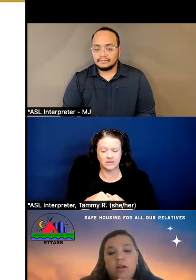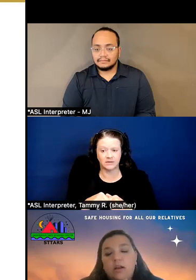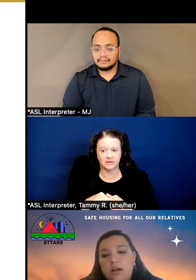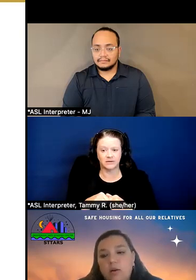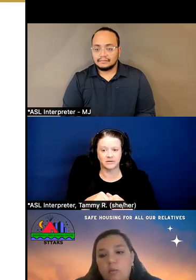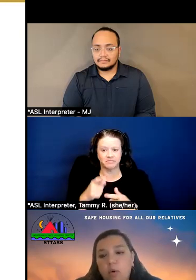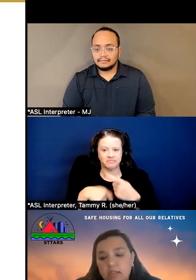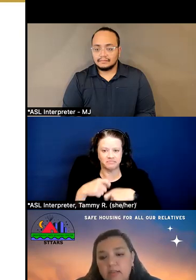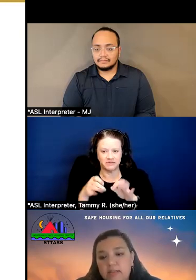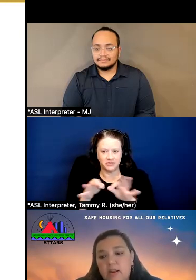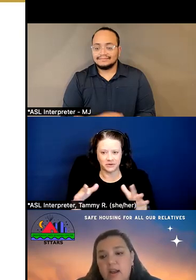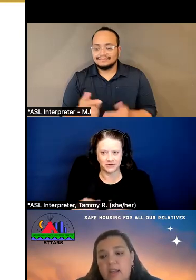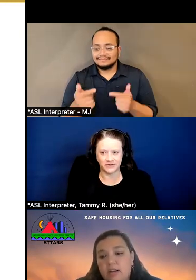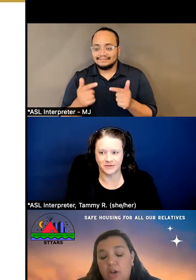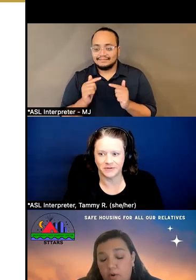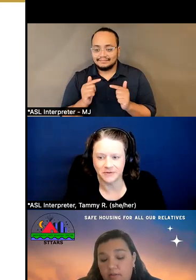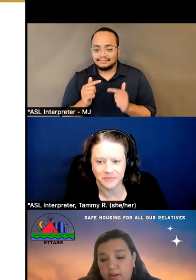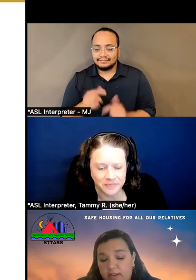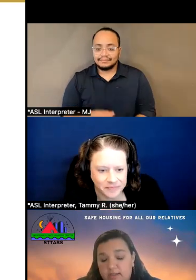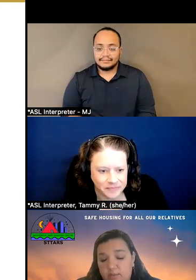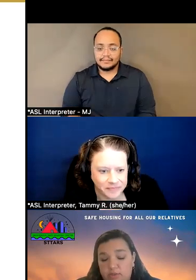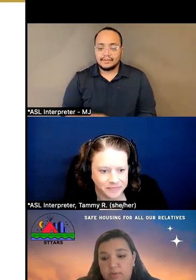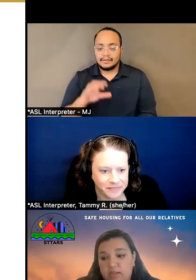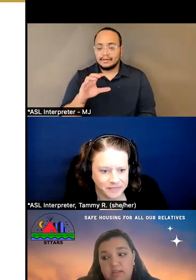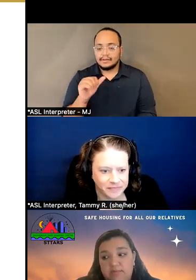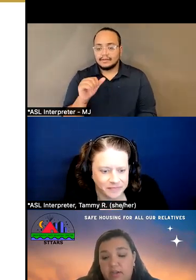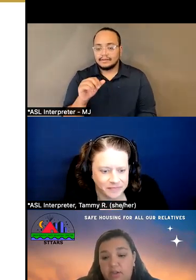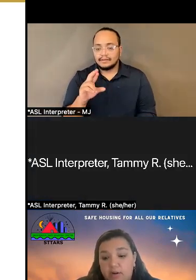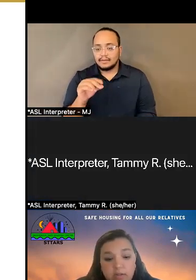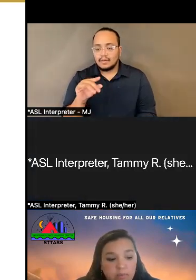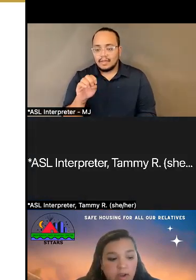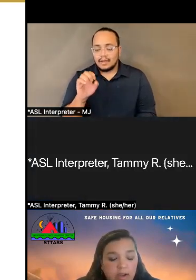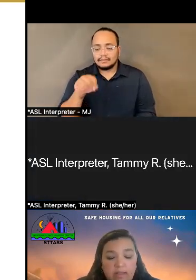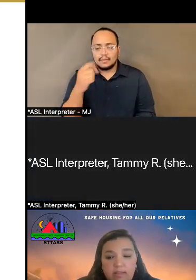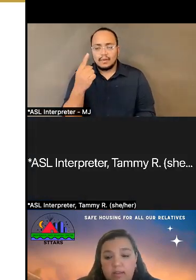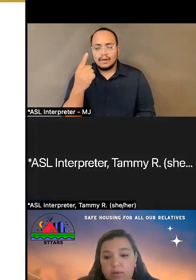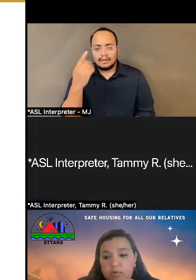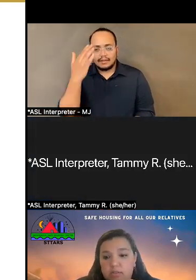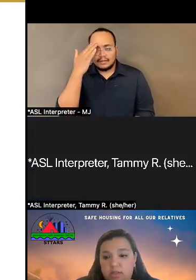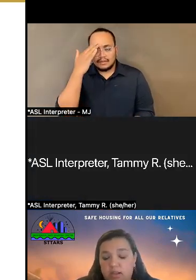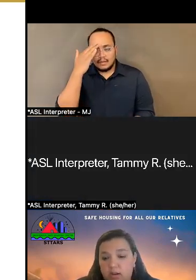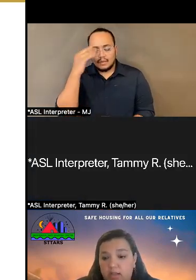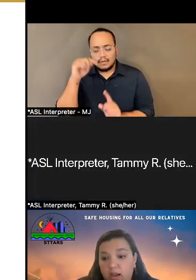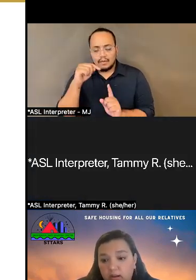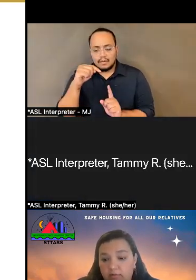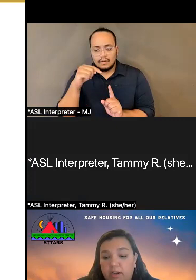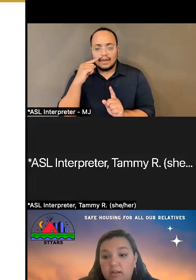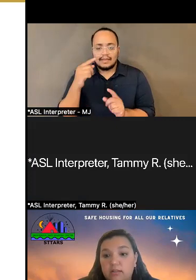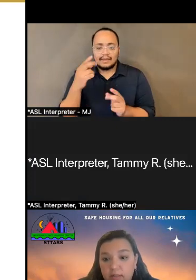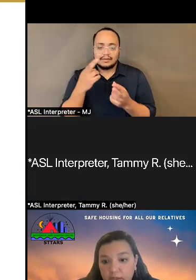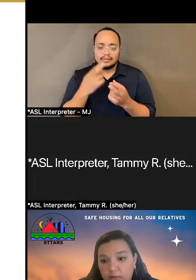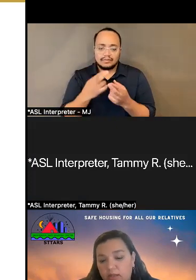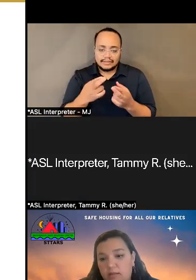So one space that I know of, and I guess I will just speak to this very generally, right? I think that resources like Onda Young are